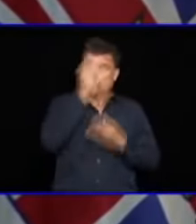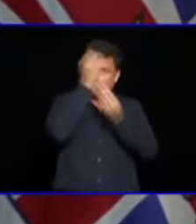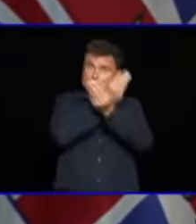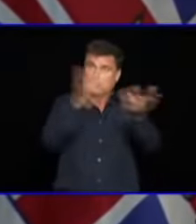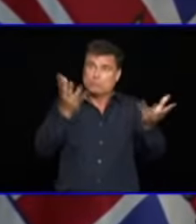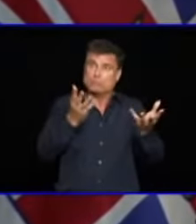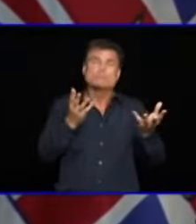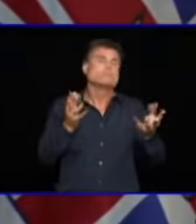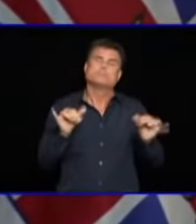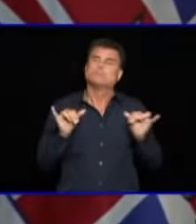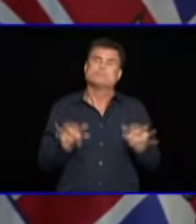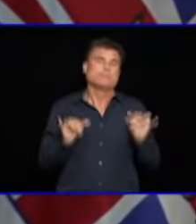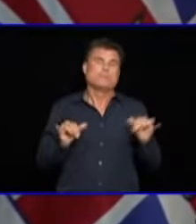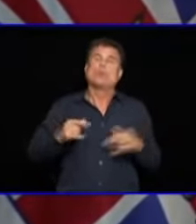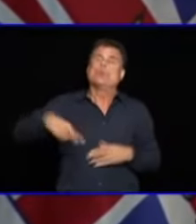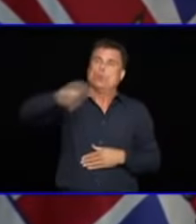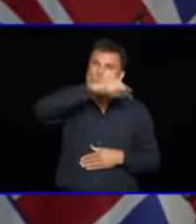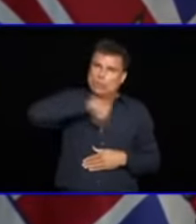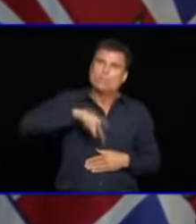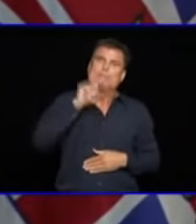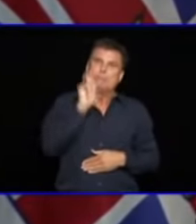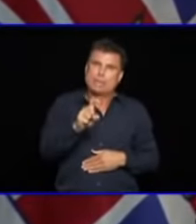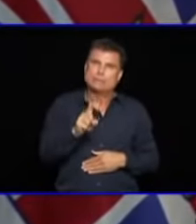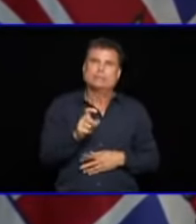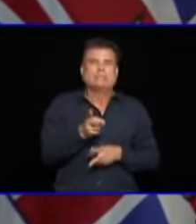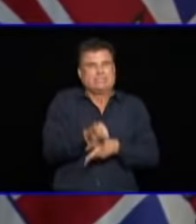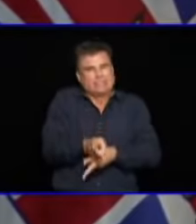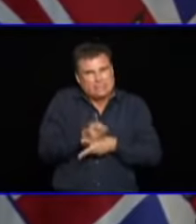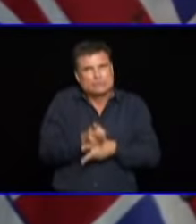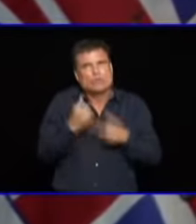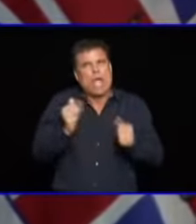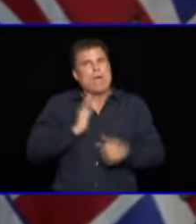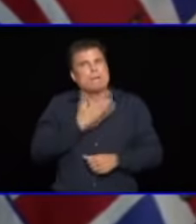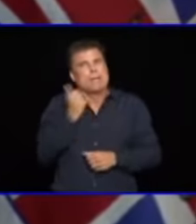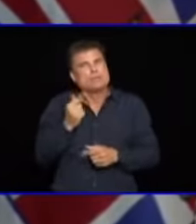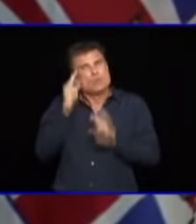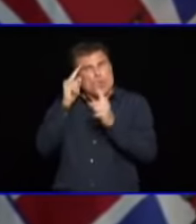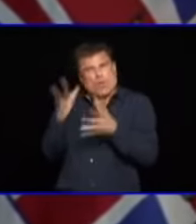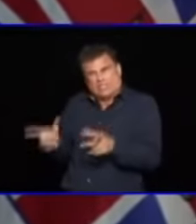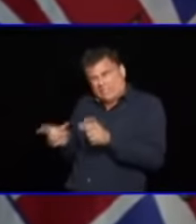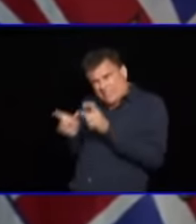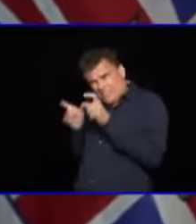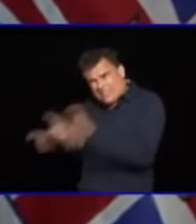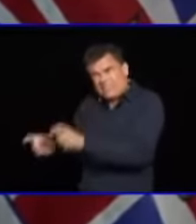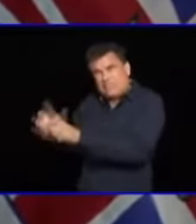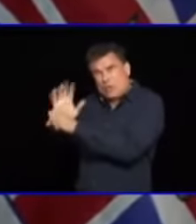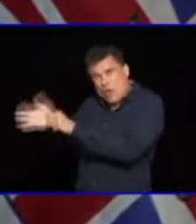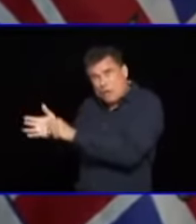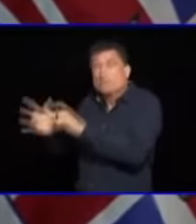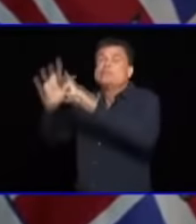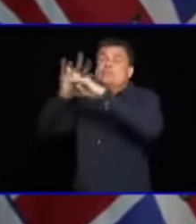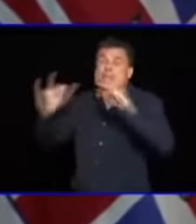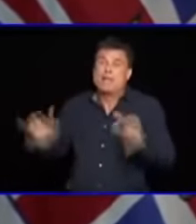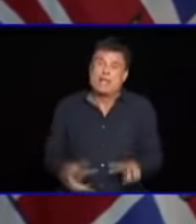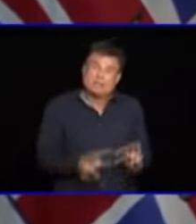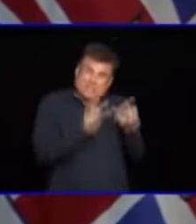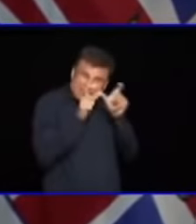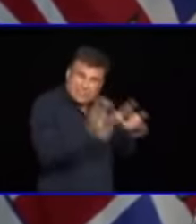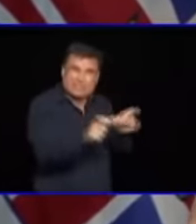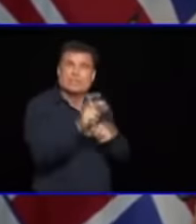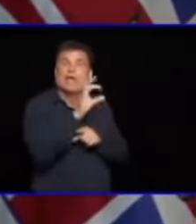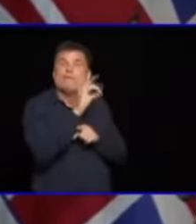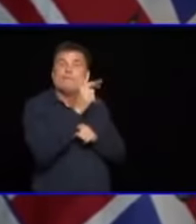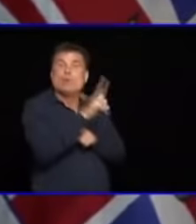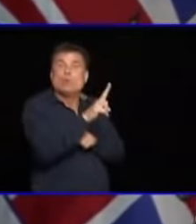Columbia is we all need to do our part to stop influenza this year as well, and that means getting a flu shot, even if this